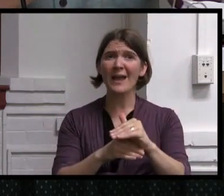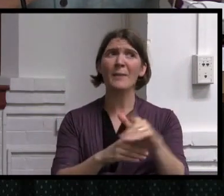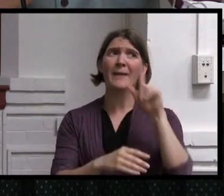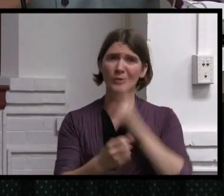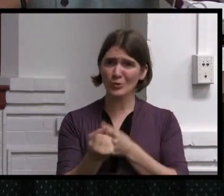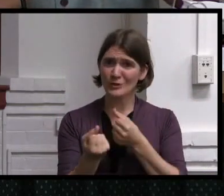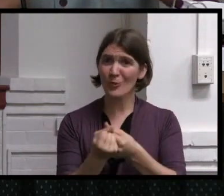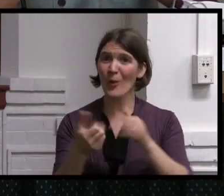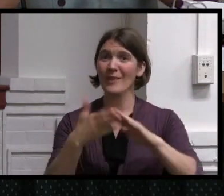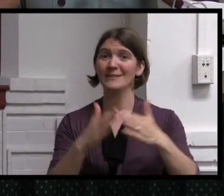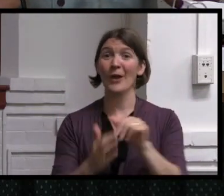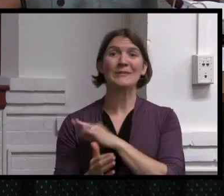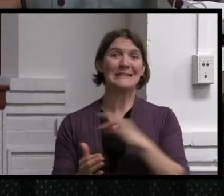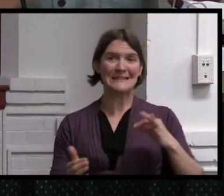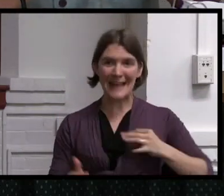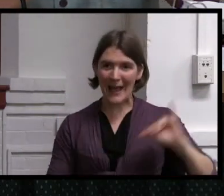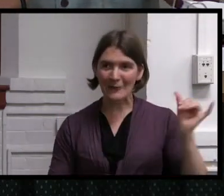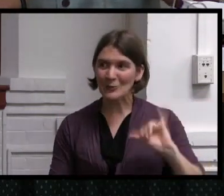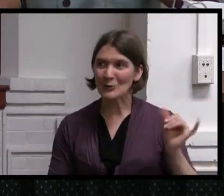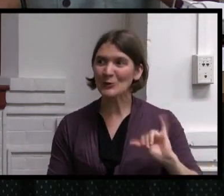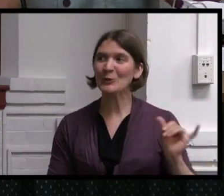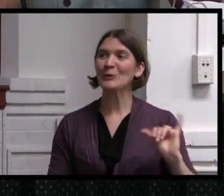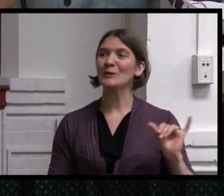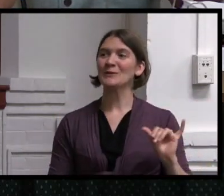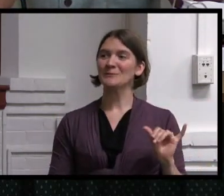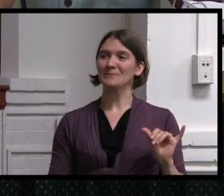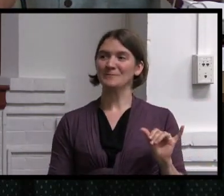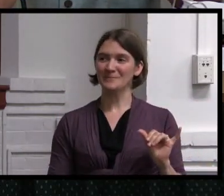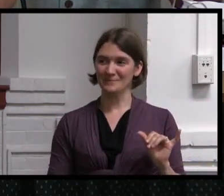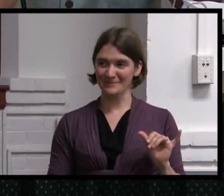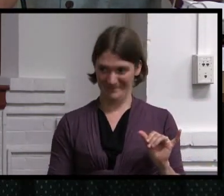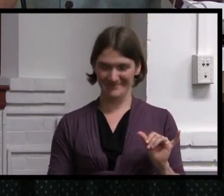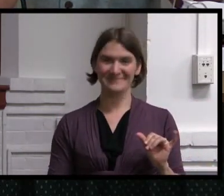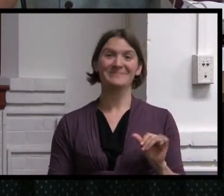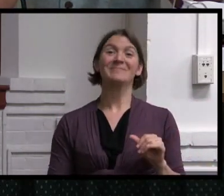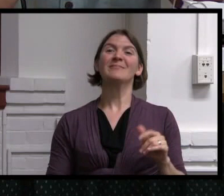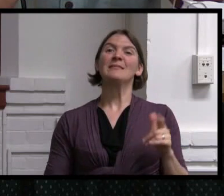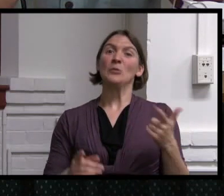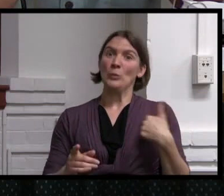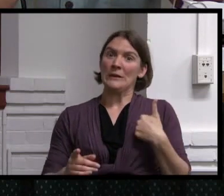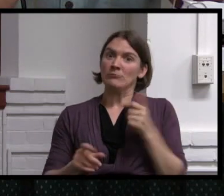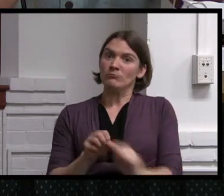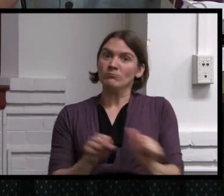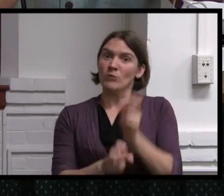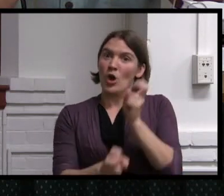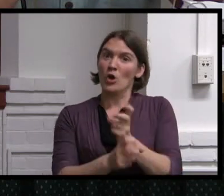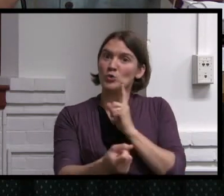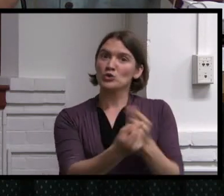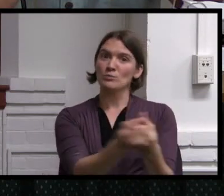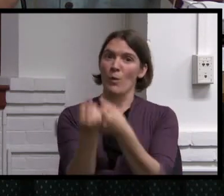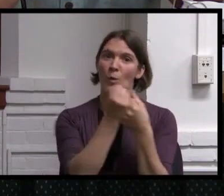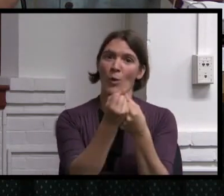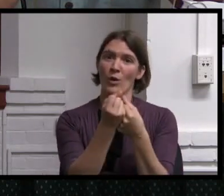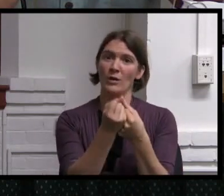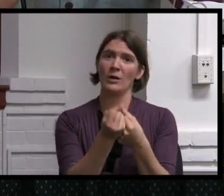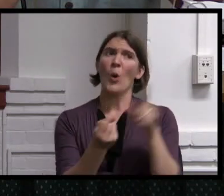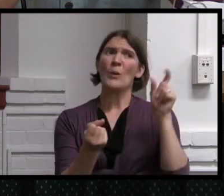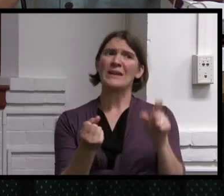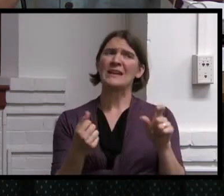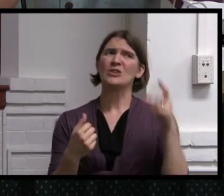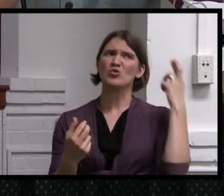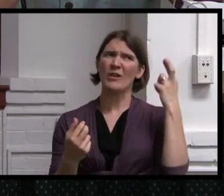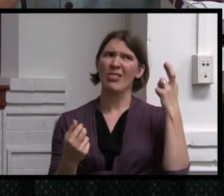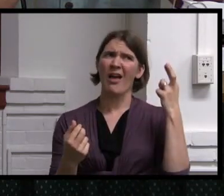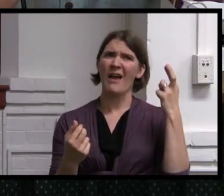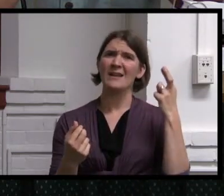and all of our staff that work really hard for this town. And I think we need to recognize on